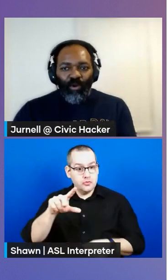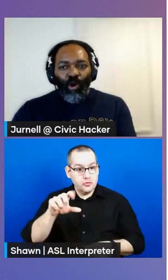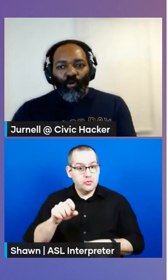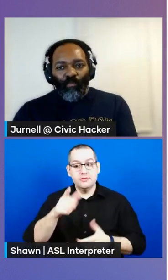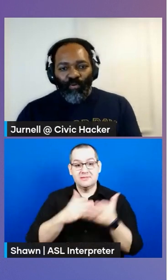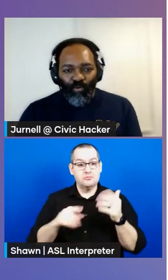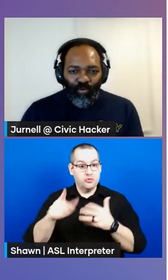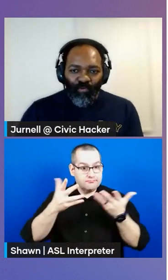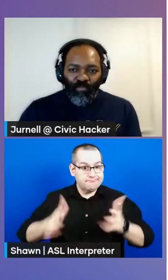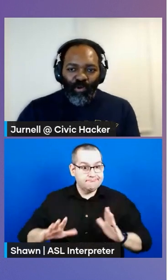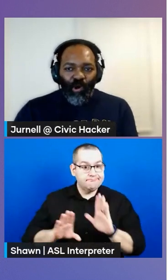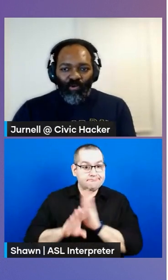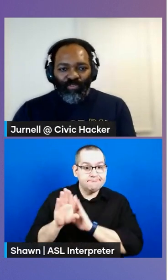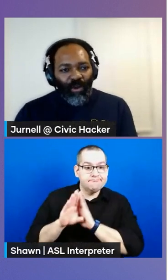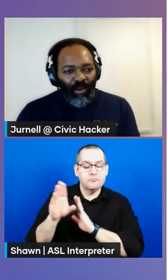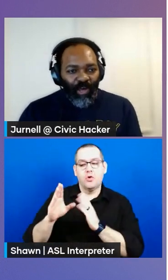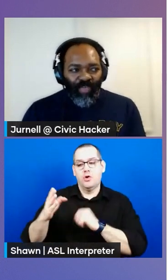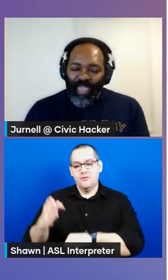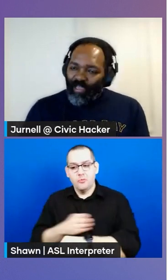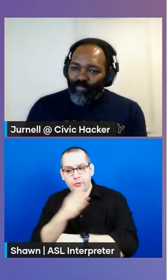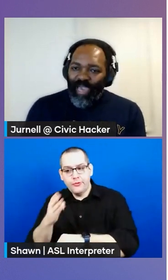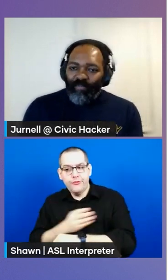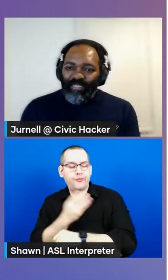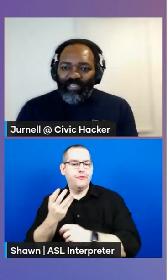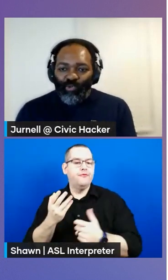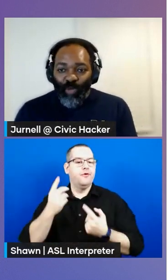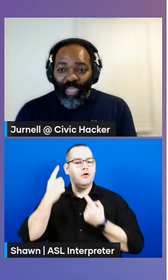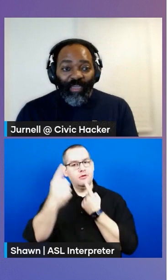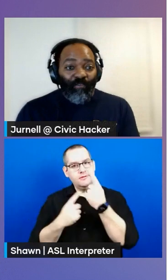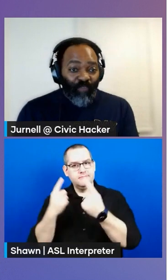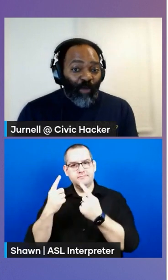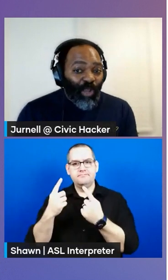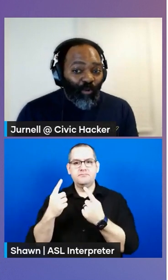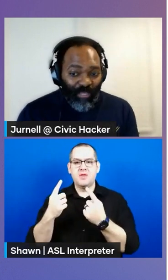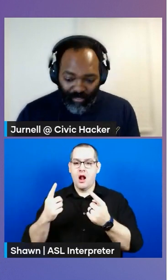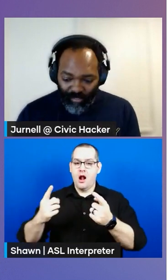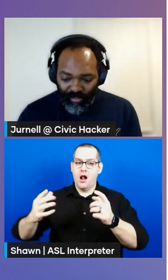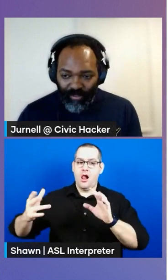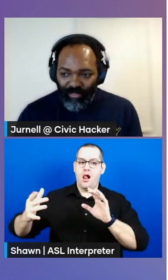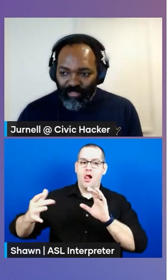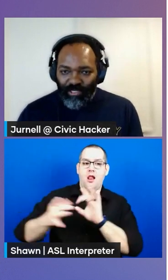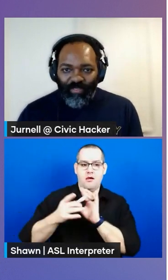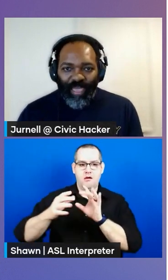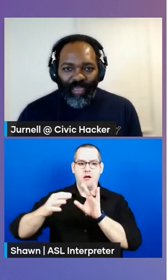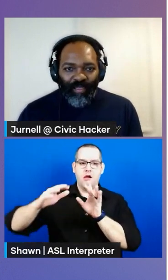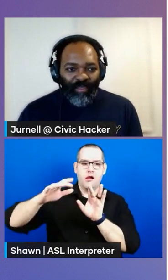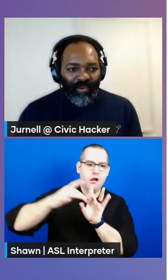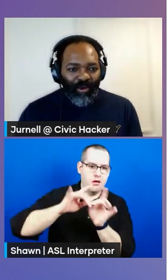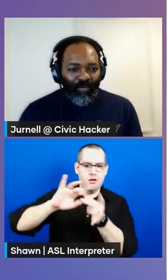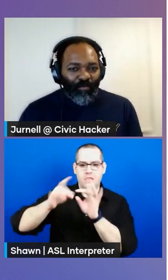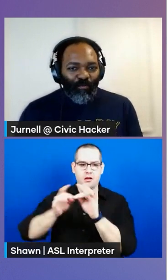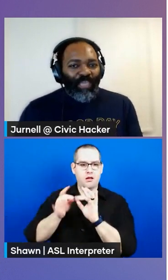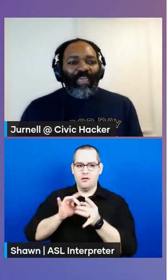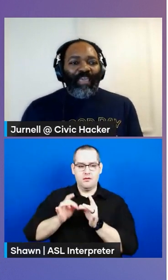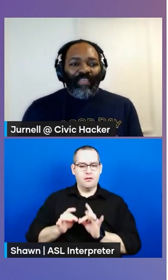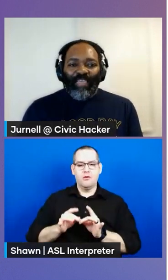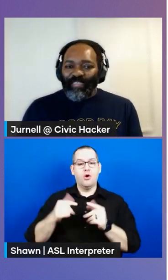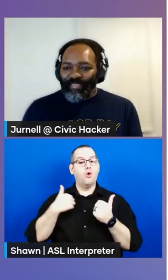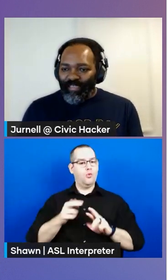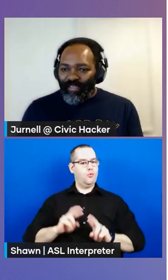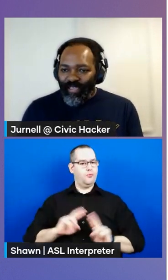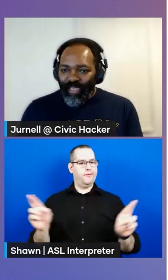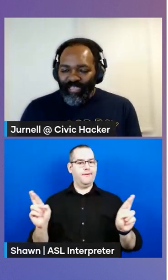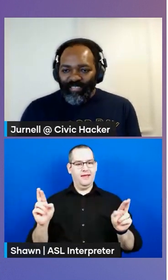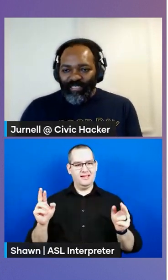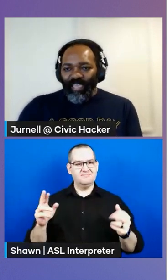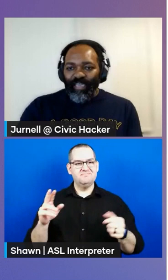developed or improved or thought of and combine them in such a way very quickly so that, we can